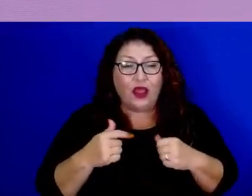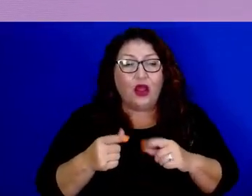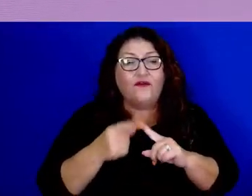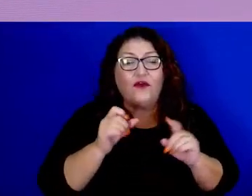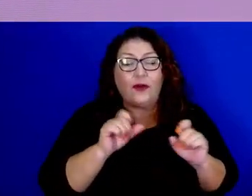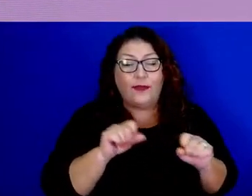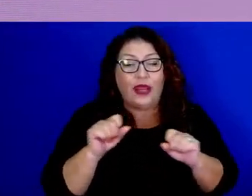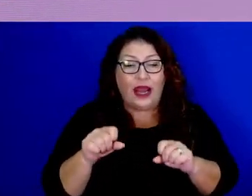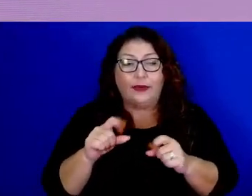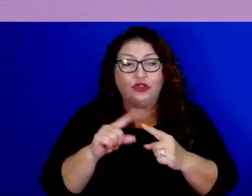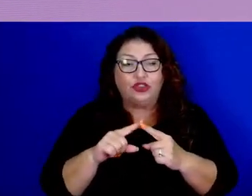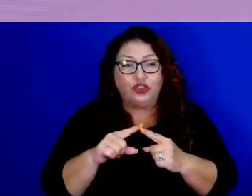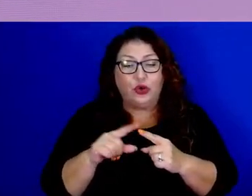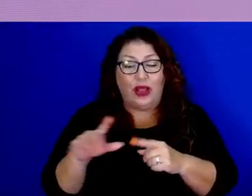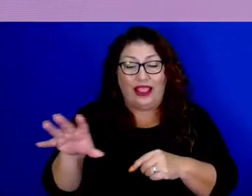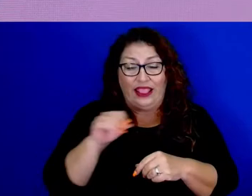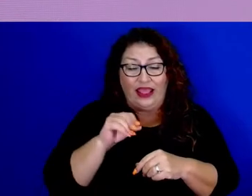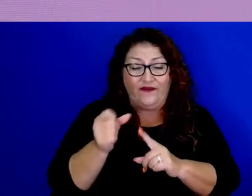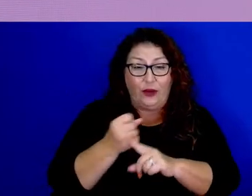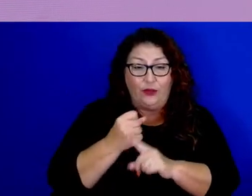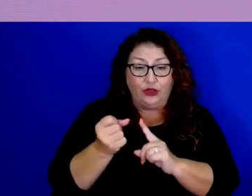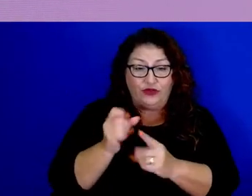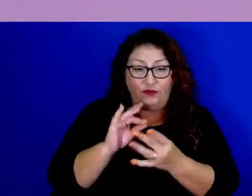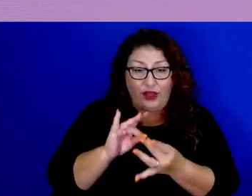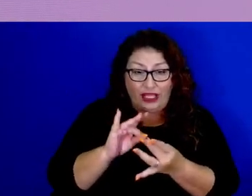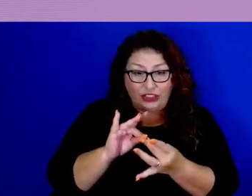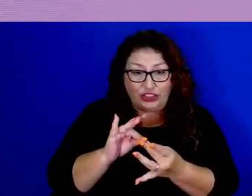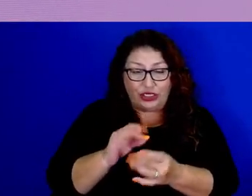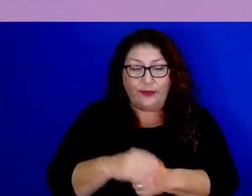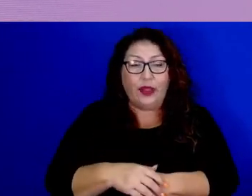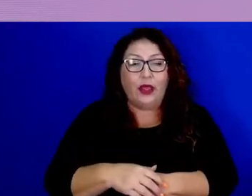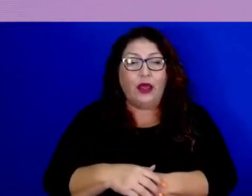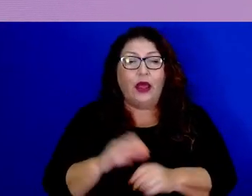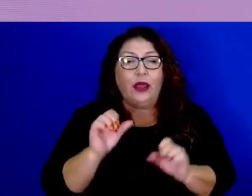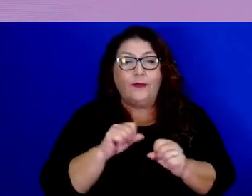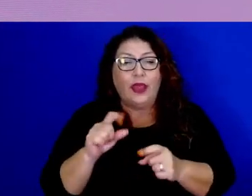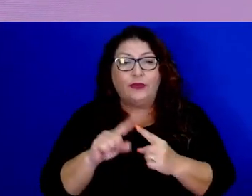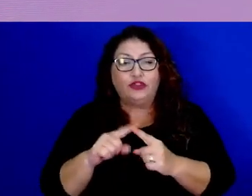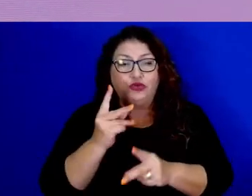abusive relationship to being able to take care of one's health.